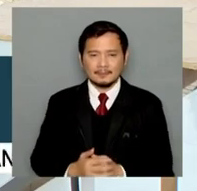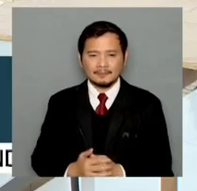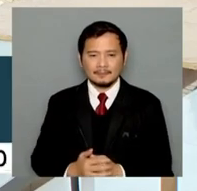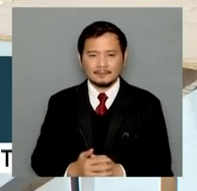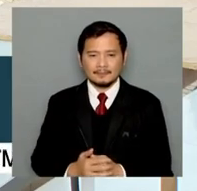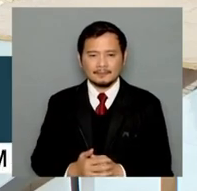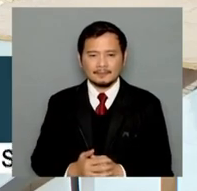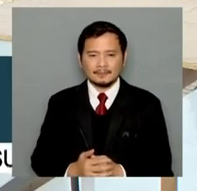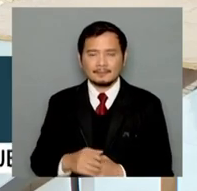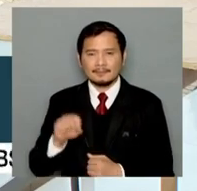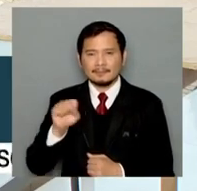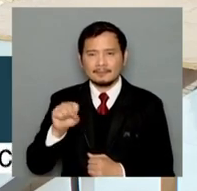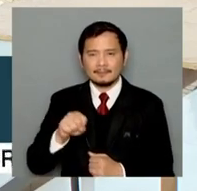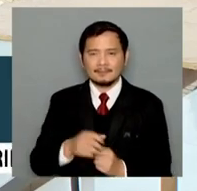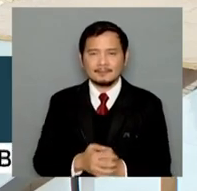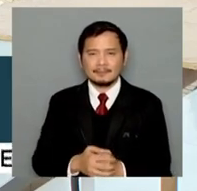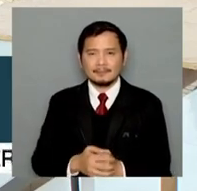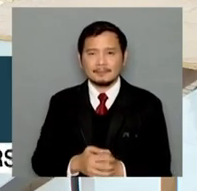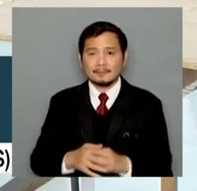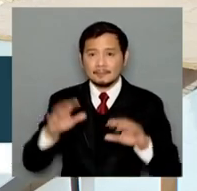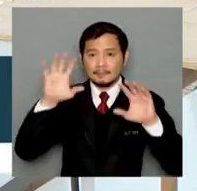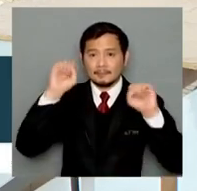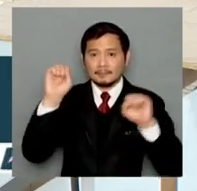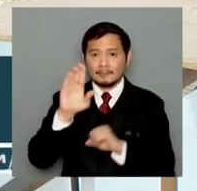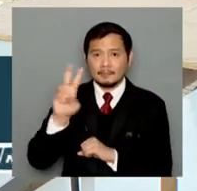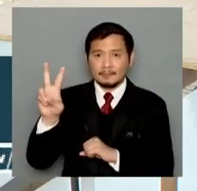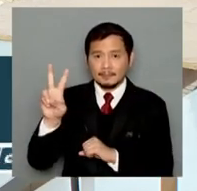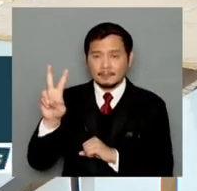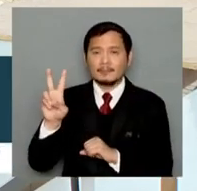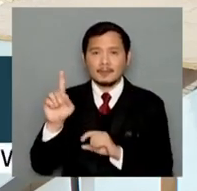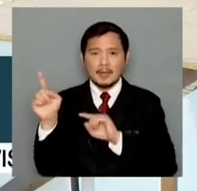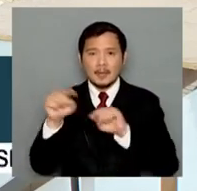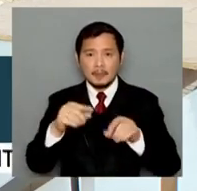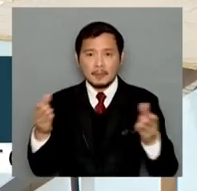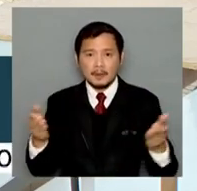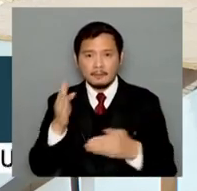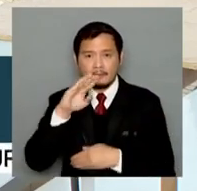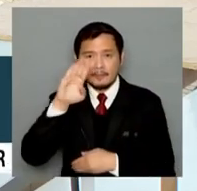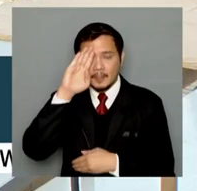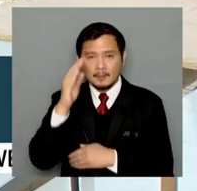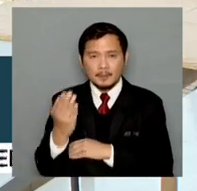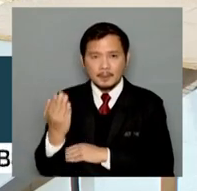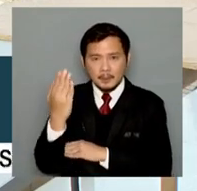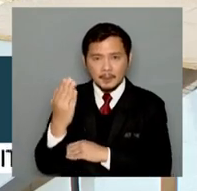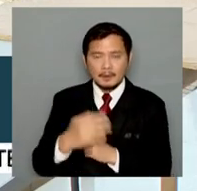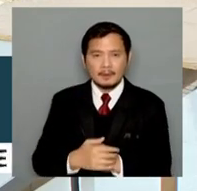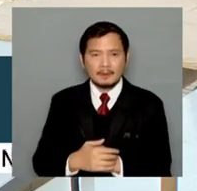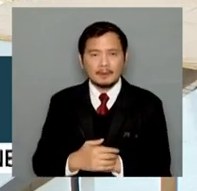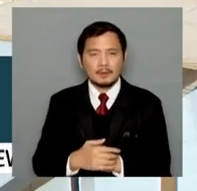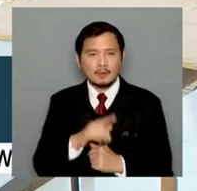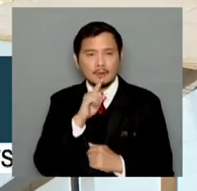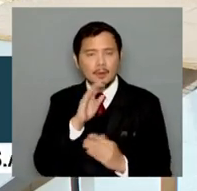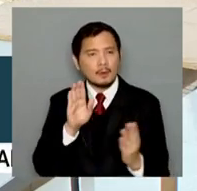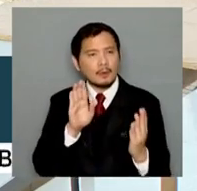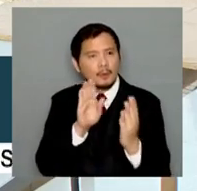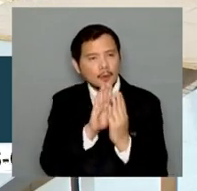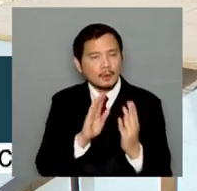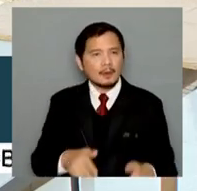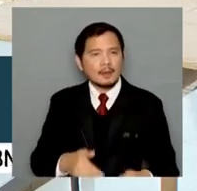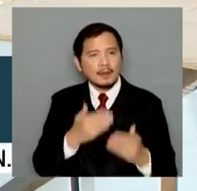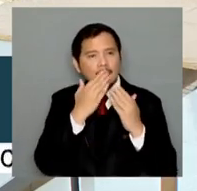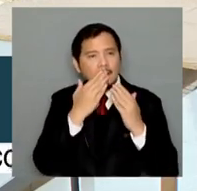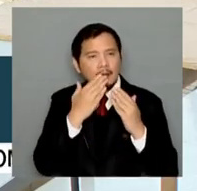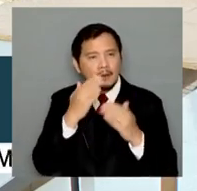Hermina, President-elect Ferdinand Marcos Jr. went back to Cavite this morning to personally thank Caviteños for giving him a million votes in